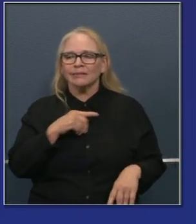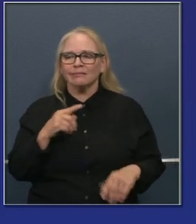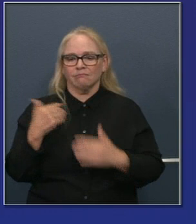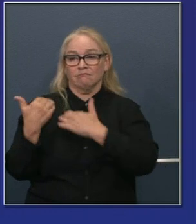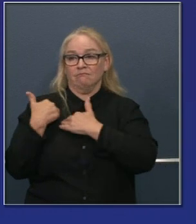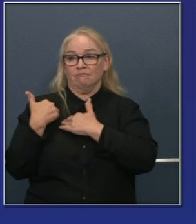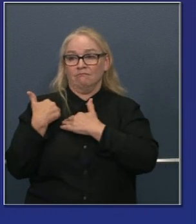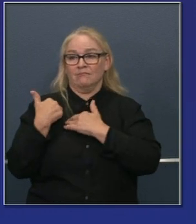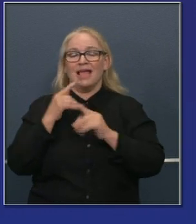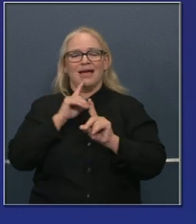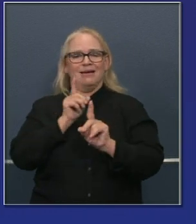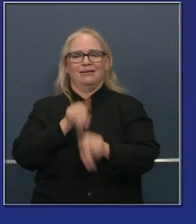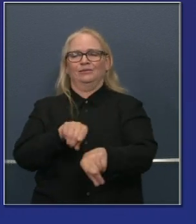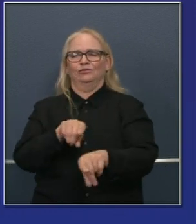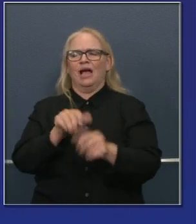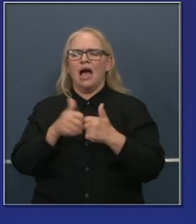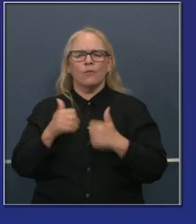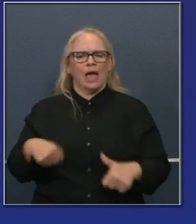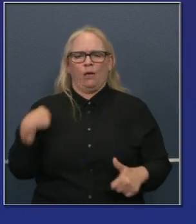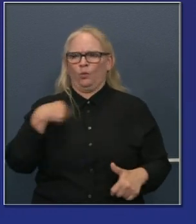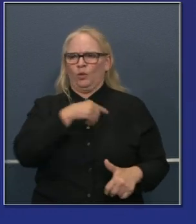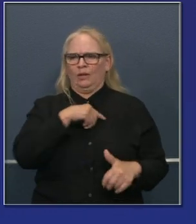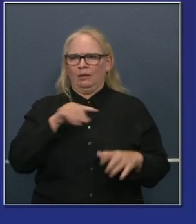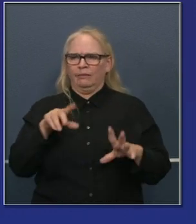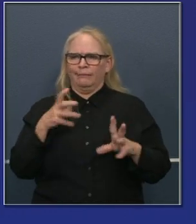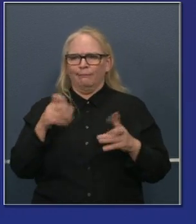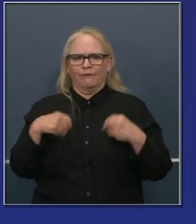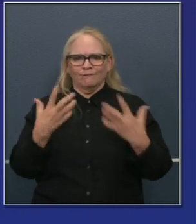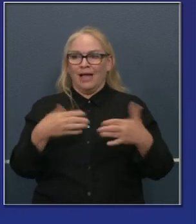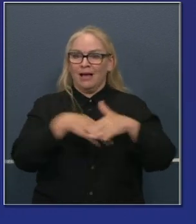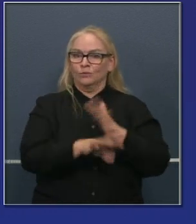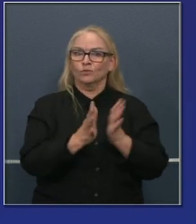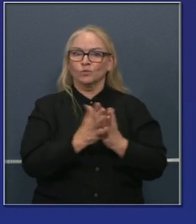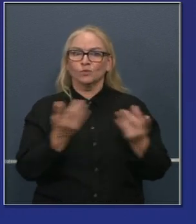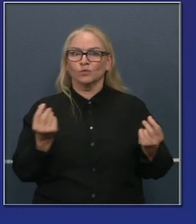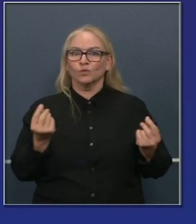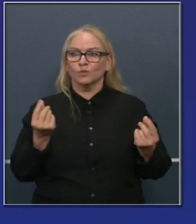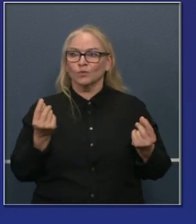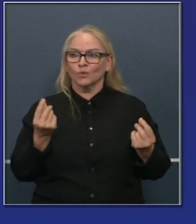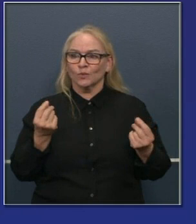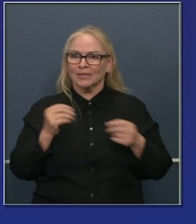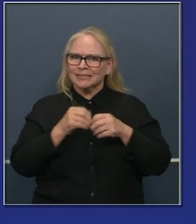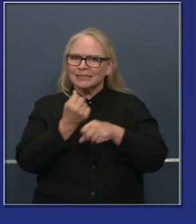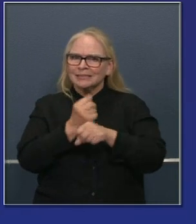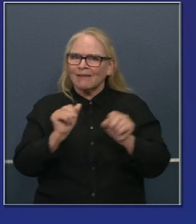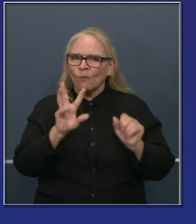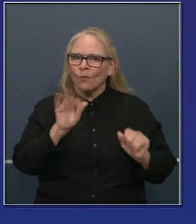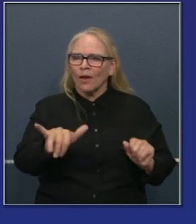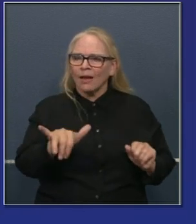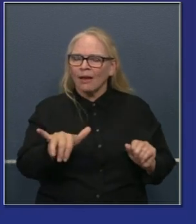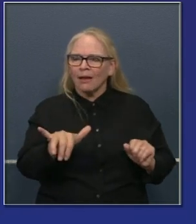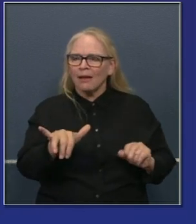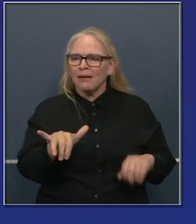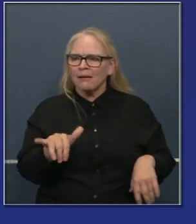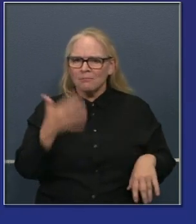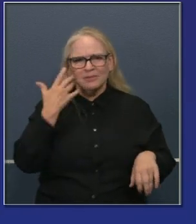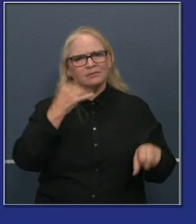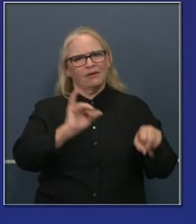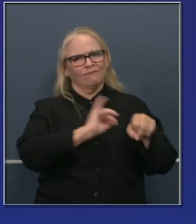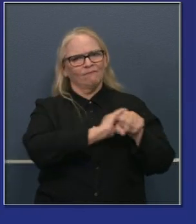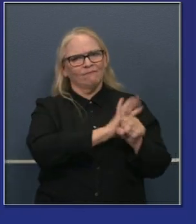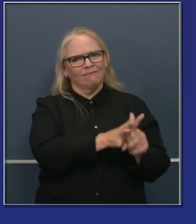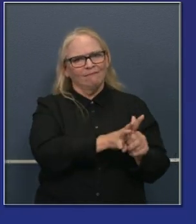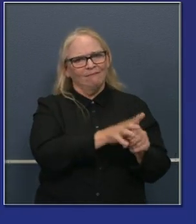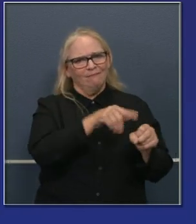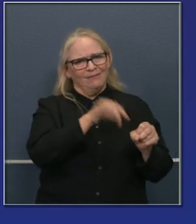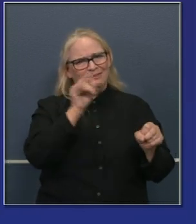we do it safely when you're seeing a background spread of a virus in certain areas that